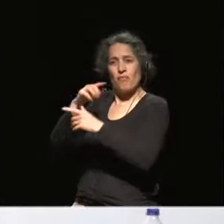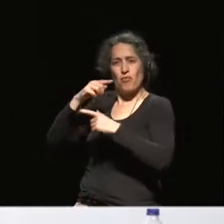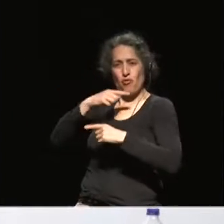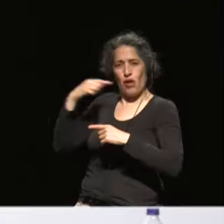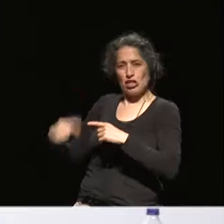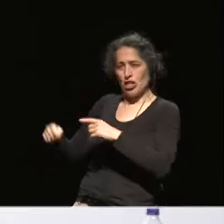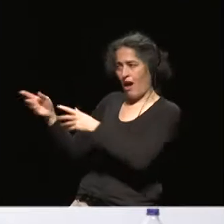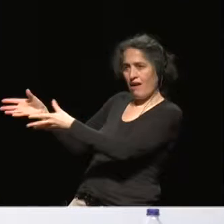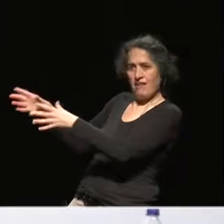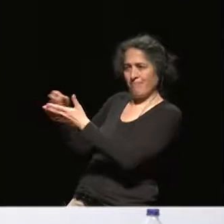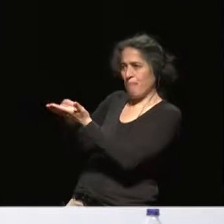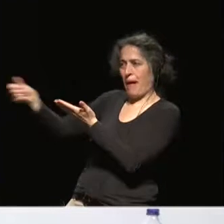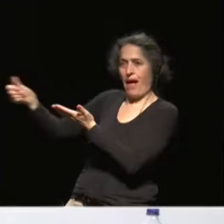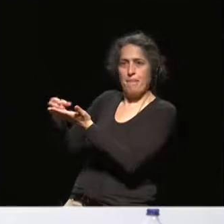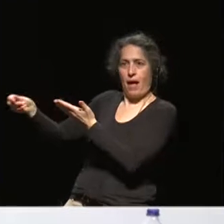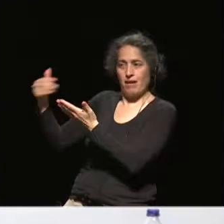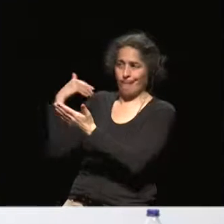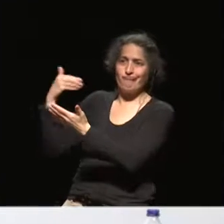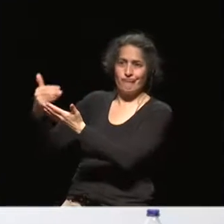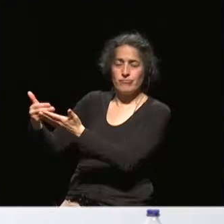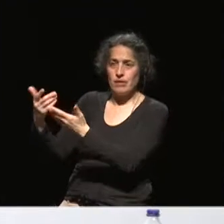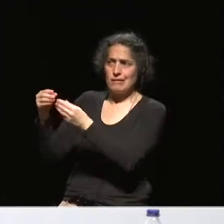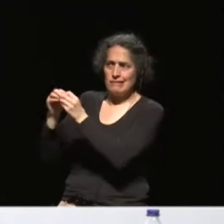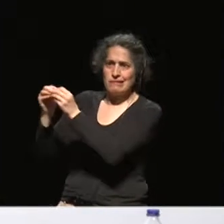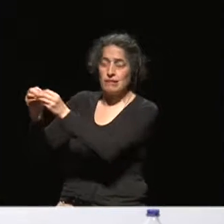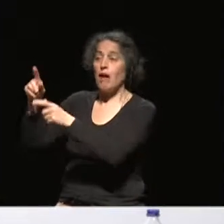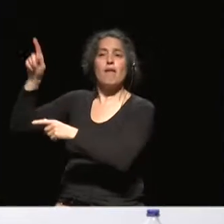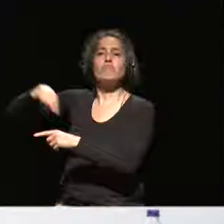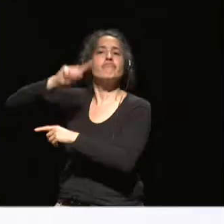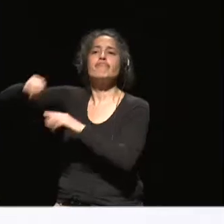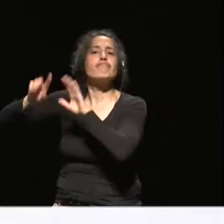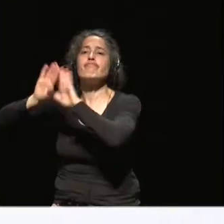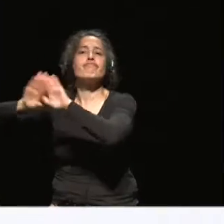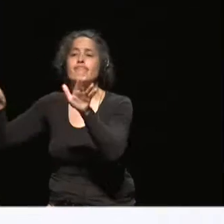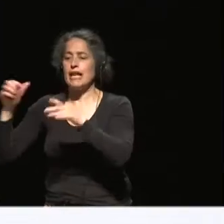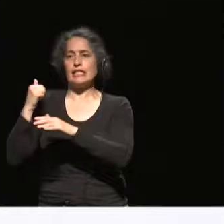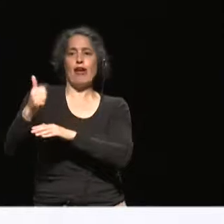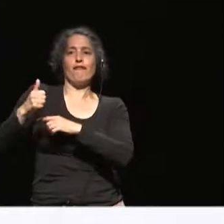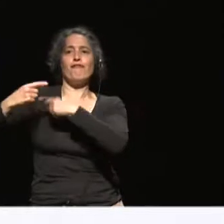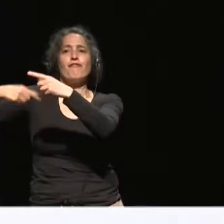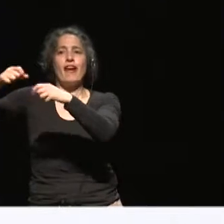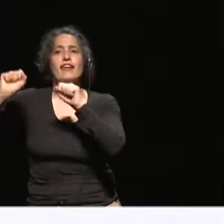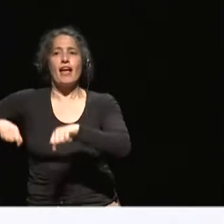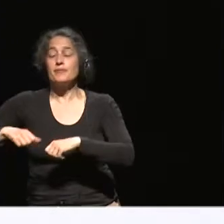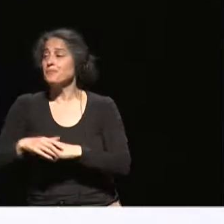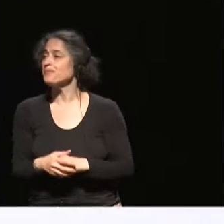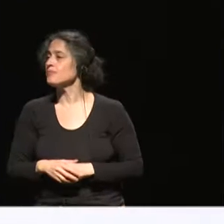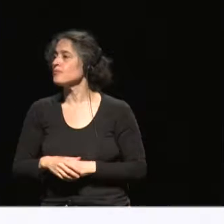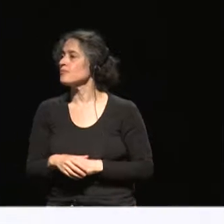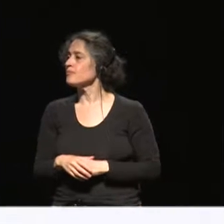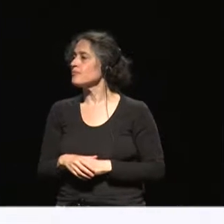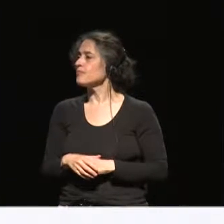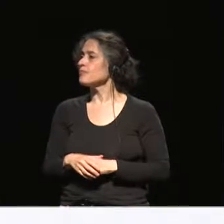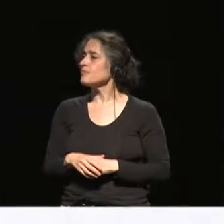And energy efficiency is also addressed in the Polish aid. It's not a significant part of our